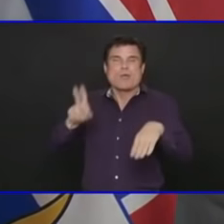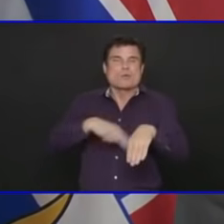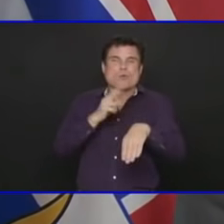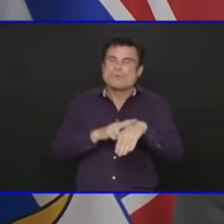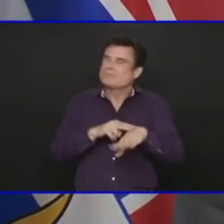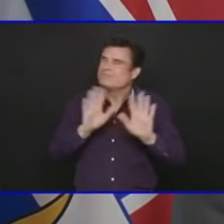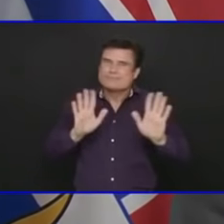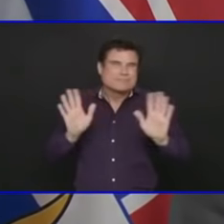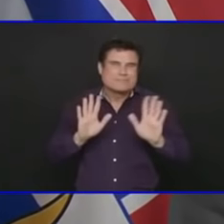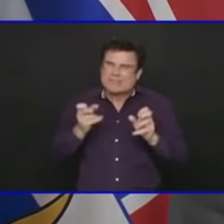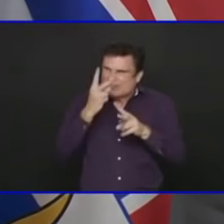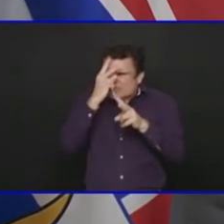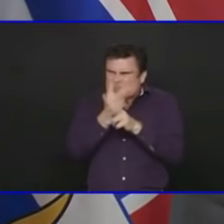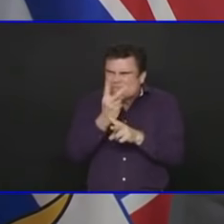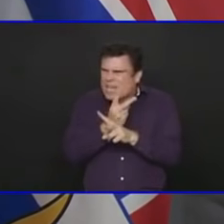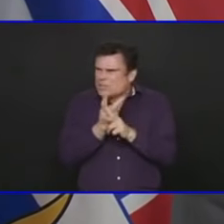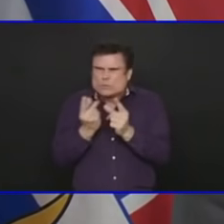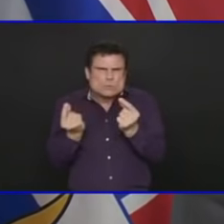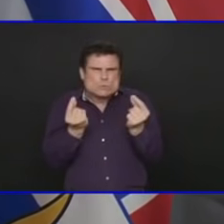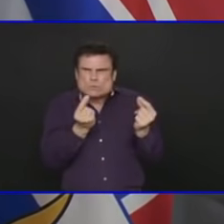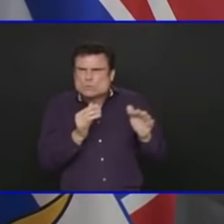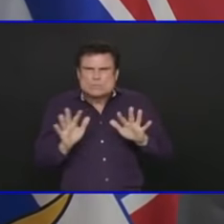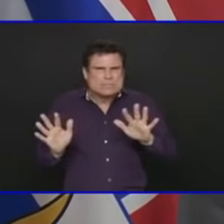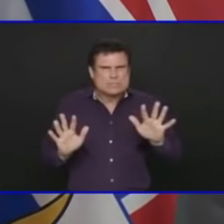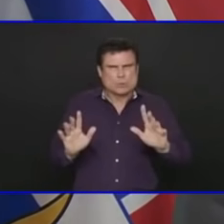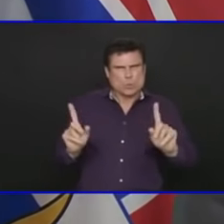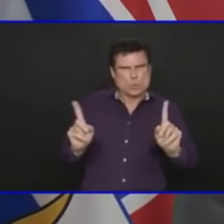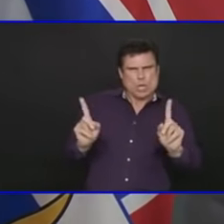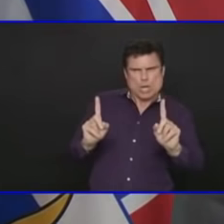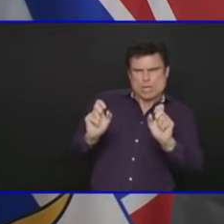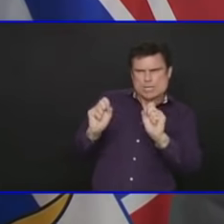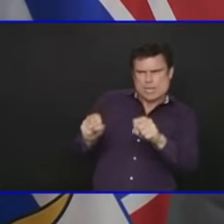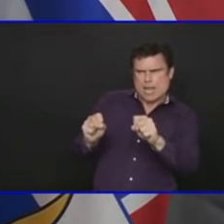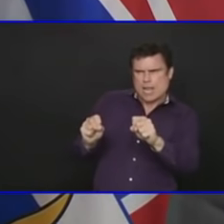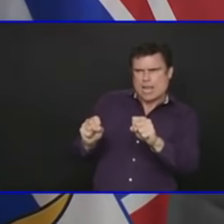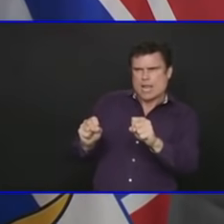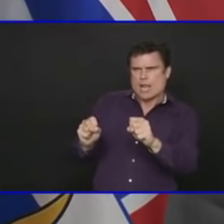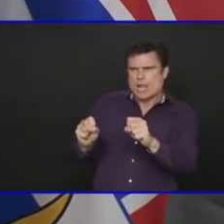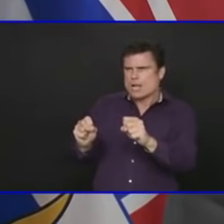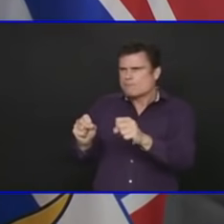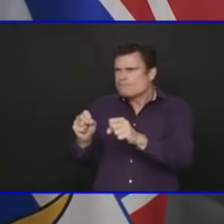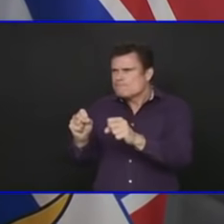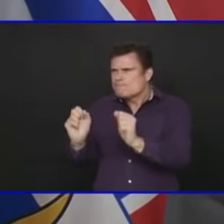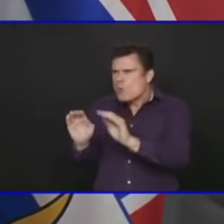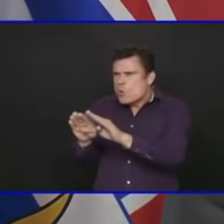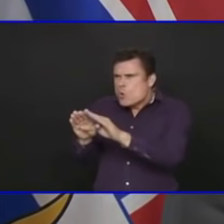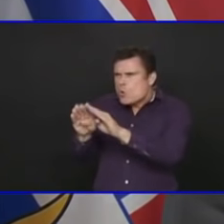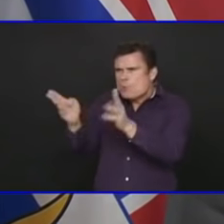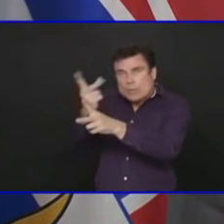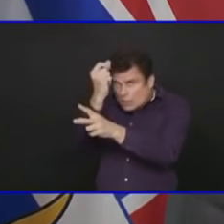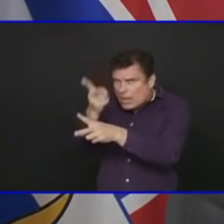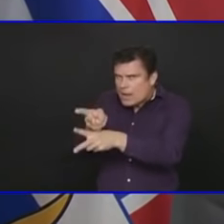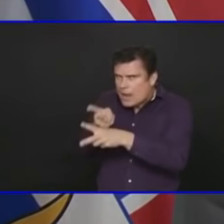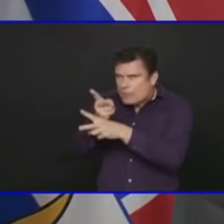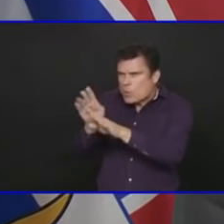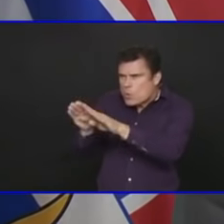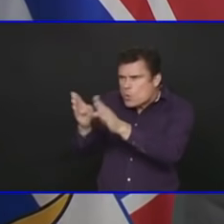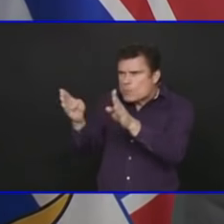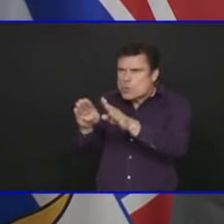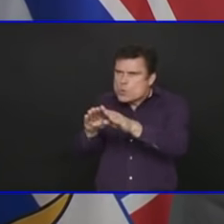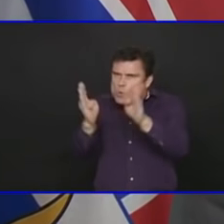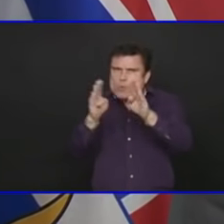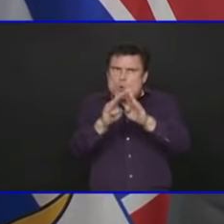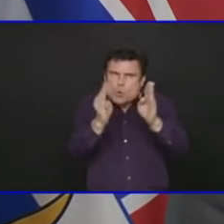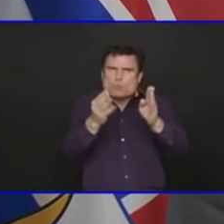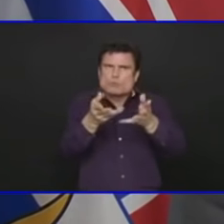renew ourselves, our connections with one another, and our economy. We need to hold the right balance of suppressing COVID-19